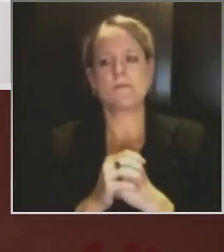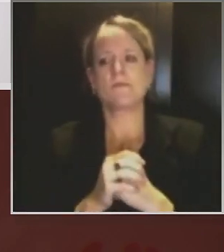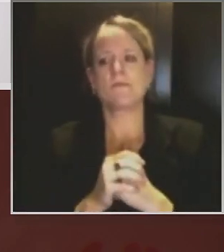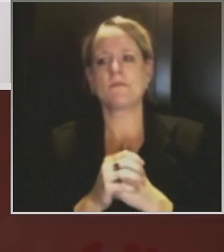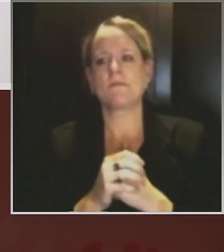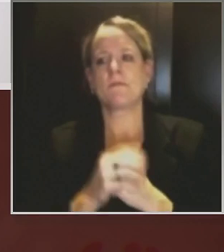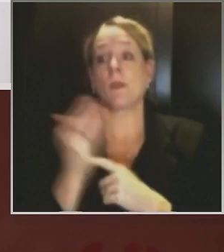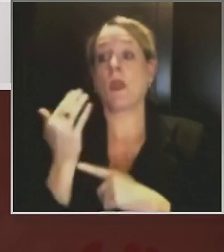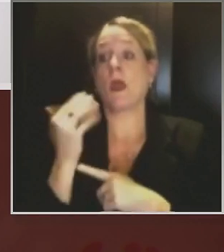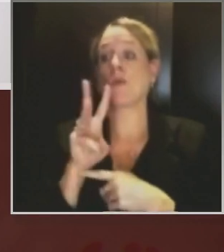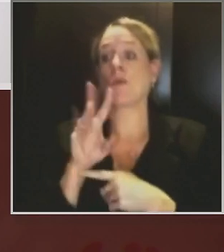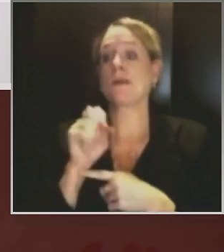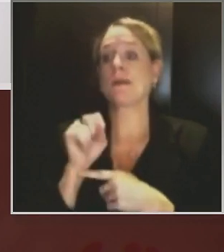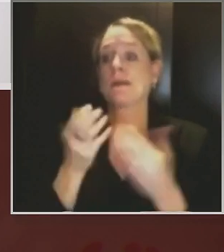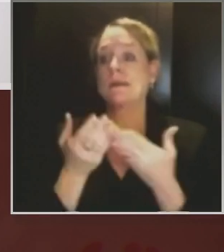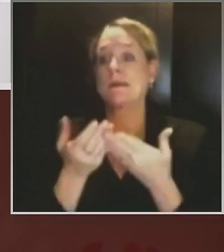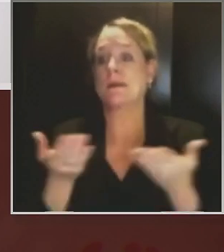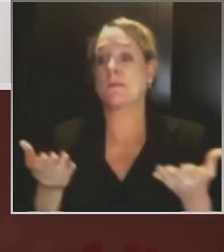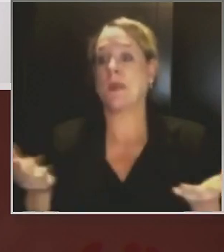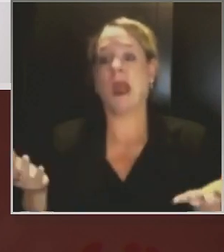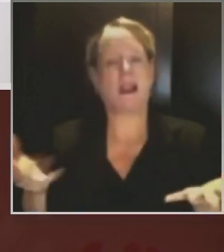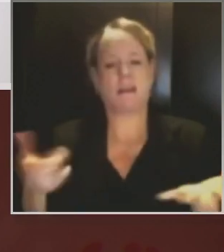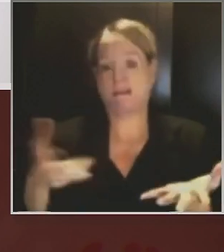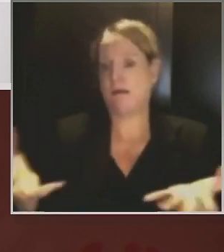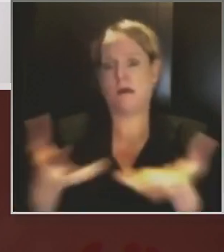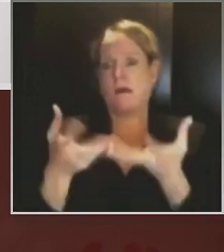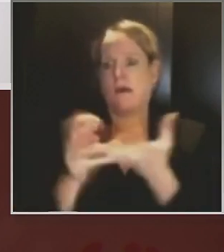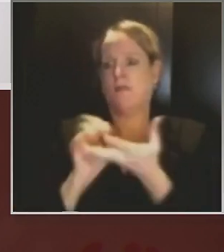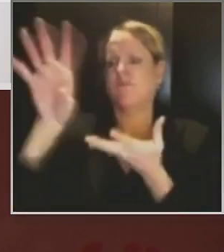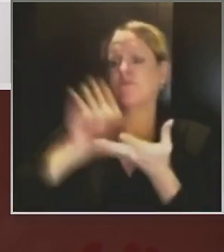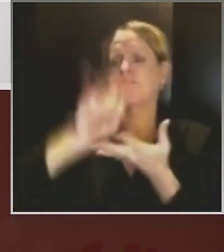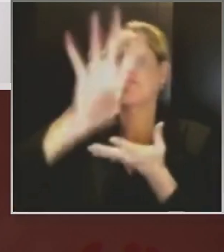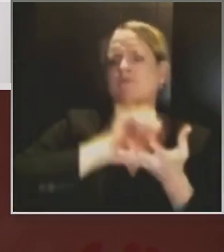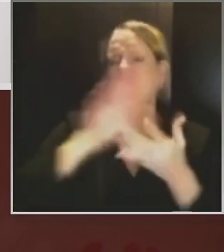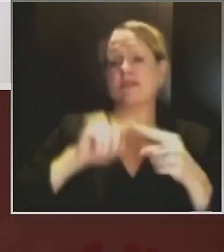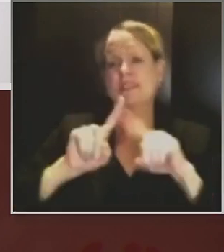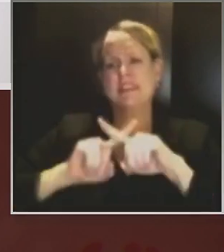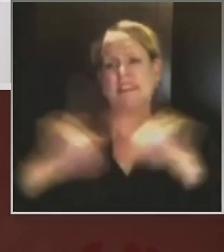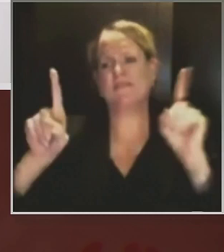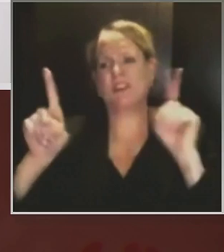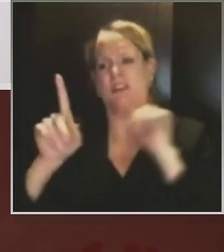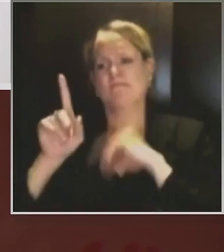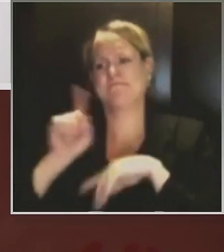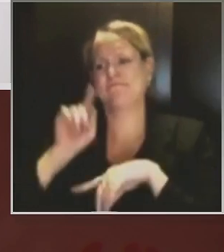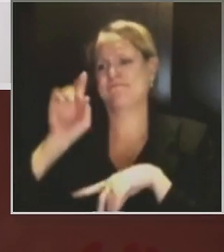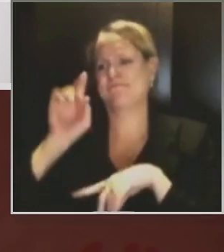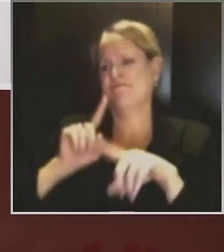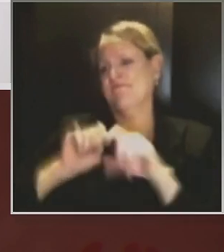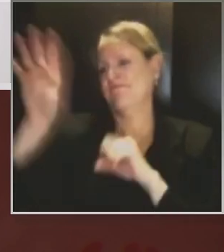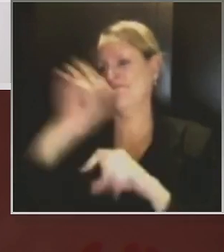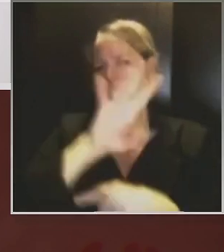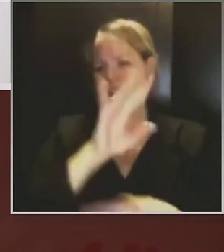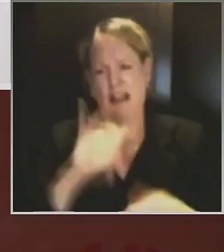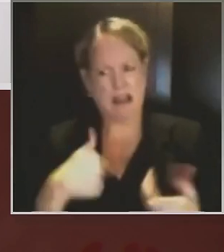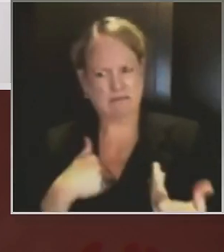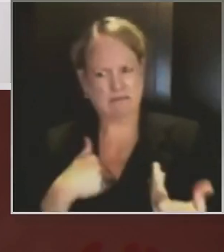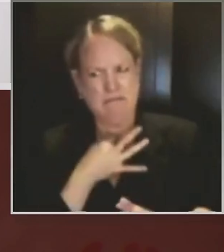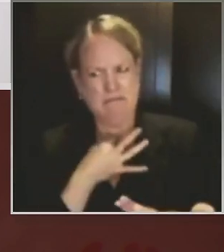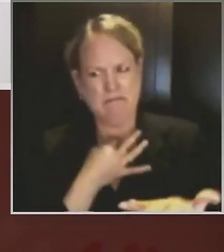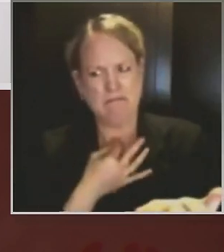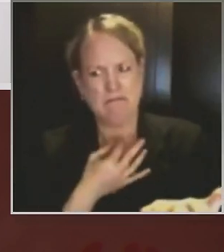in the virus? Yeah, that's a great question. Thank you for asking it. We are seeing this, that a number of our